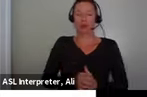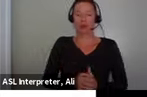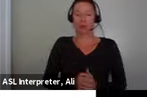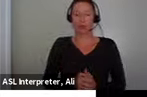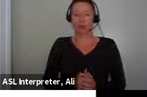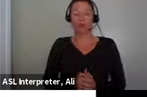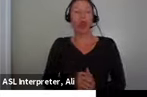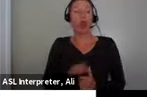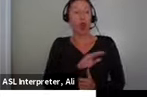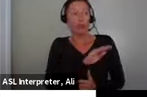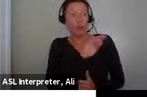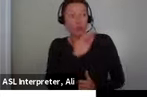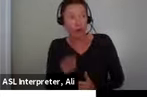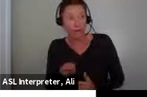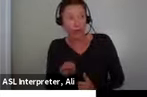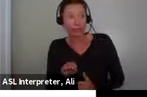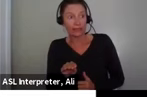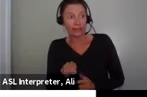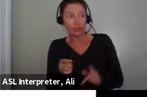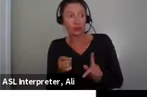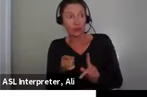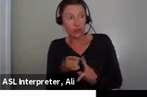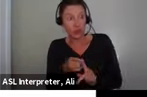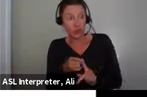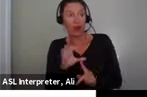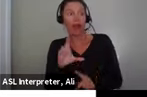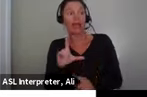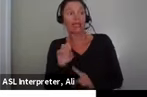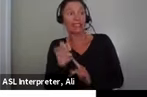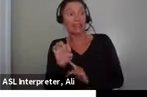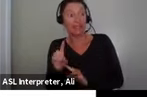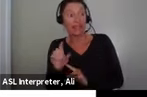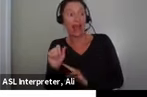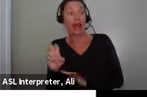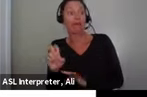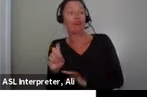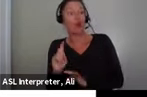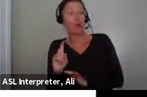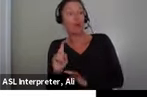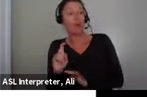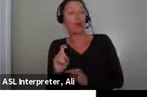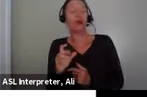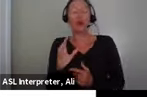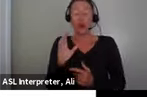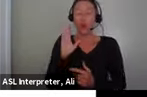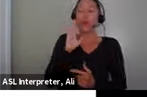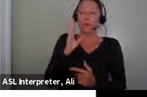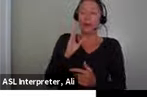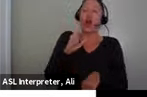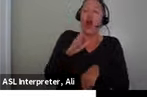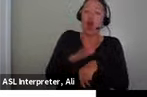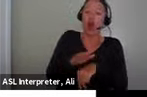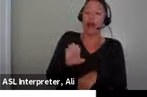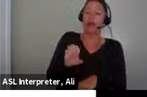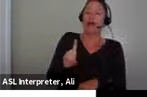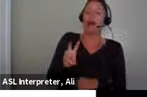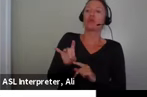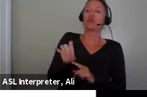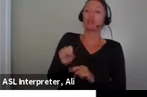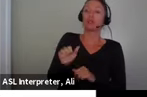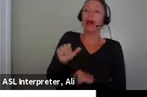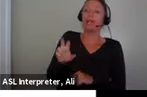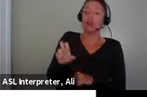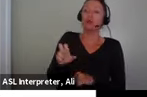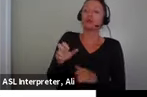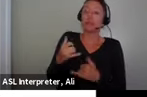Oh, you're going to move it down to Cleveland Avenue? It's going to be closer. It's going to be on Edwards Avenue still, but closer